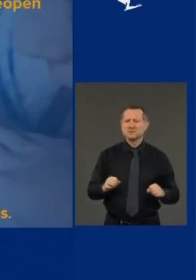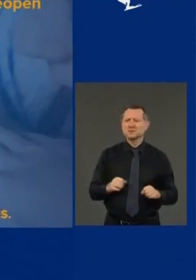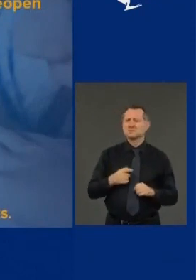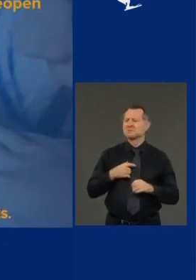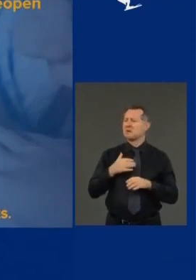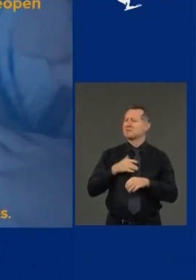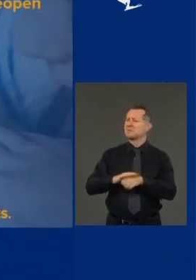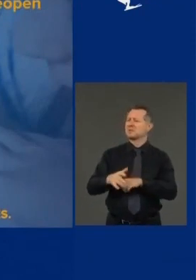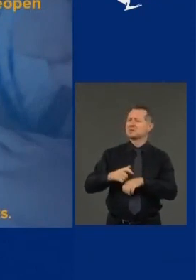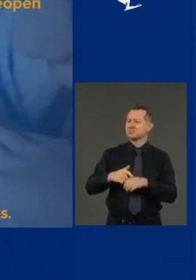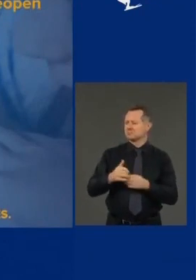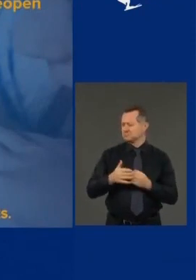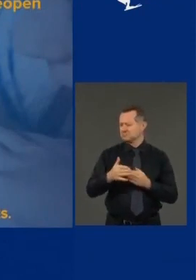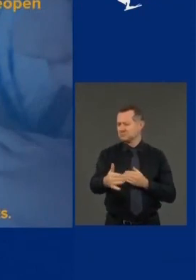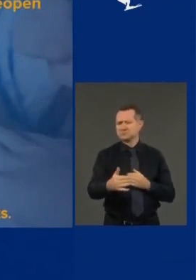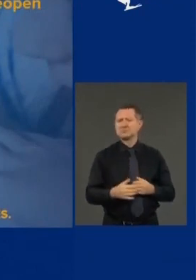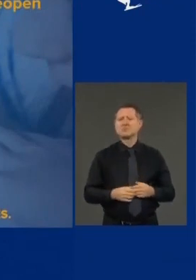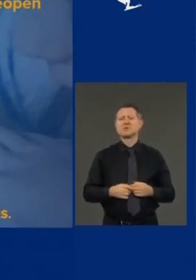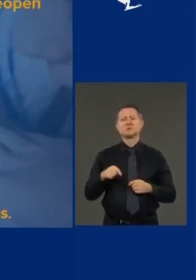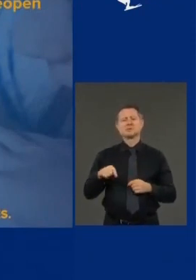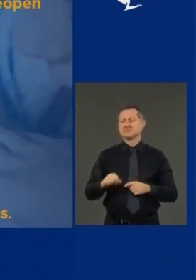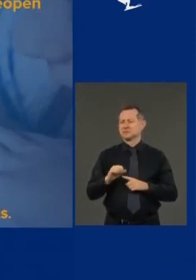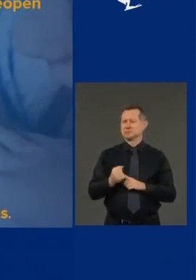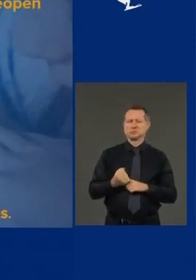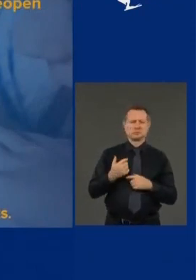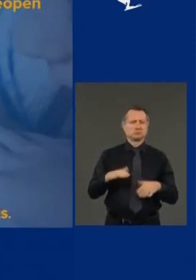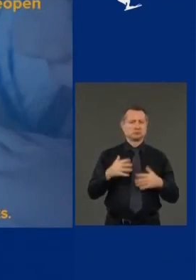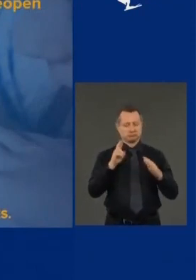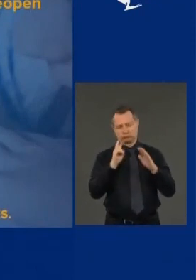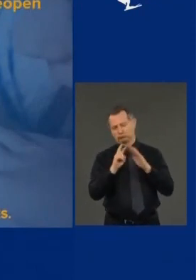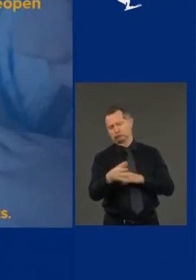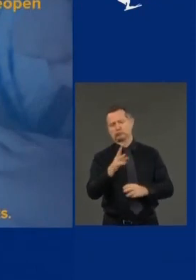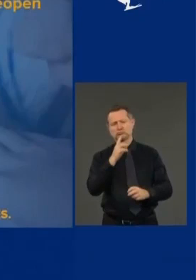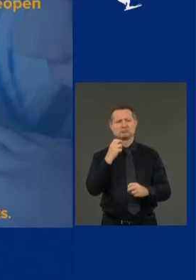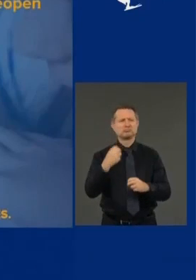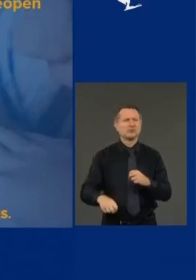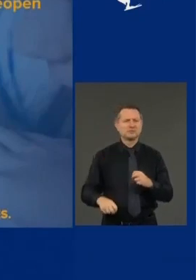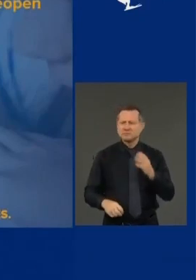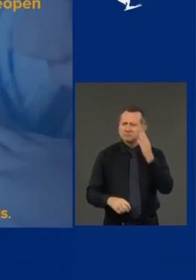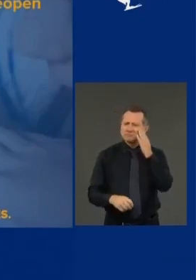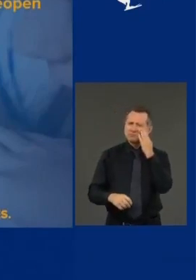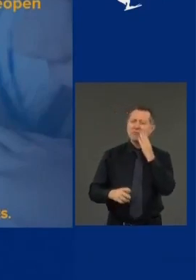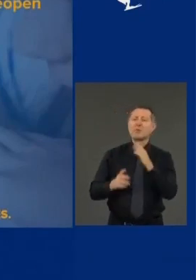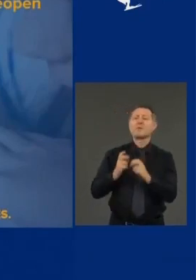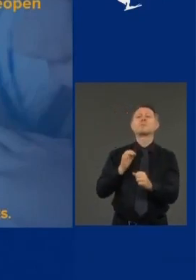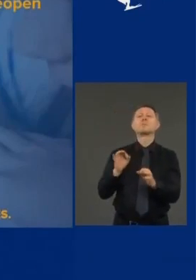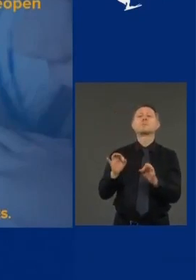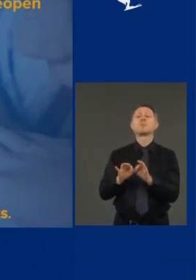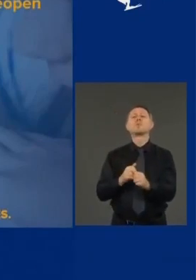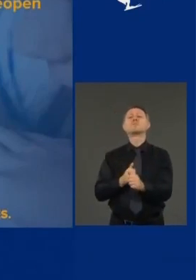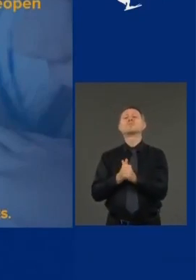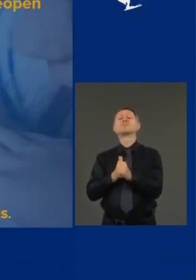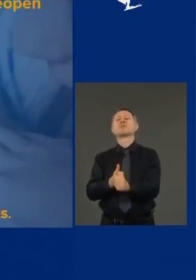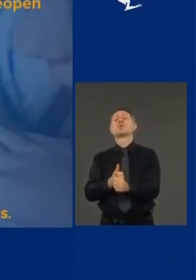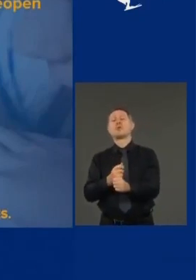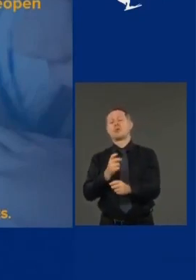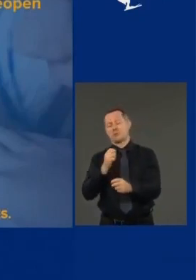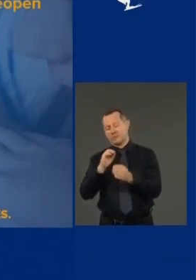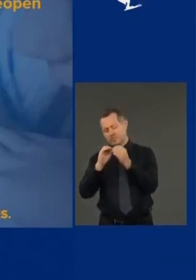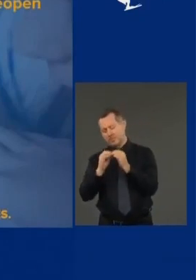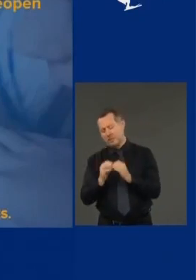very fluid situation. When we get the data, we will make a decision. In the meantime, I'm telling all